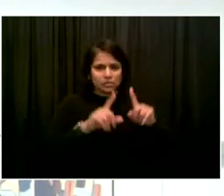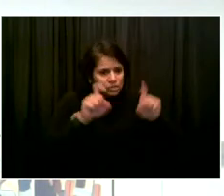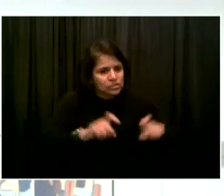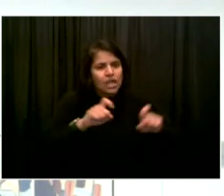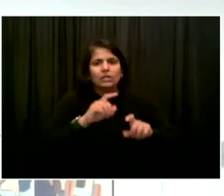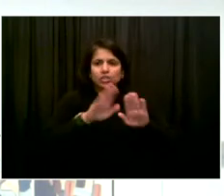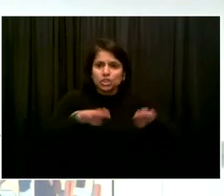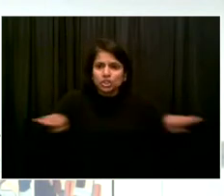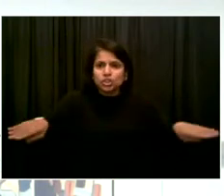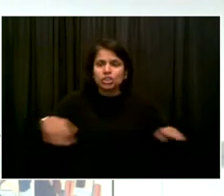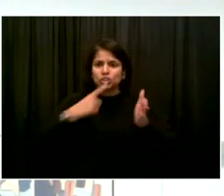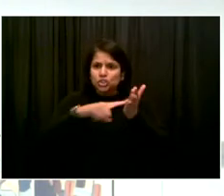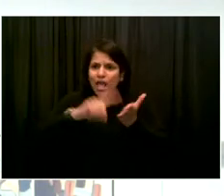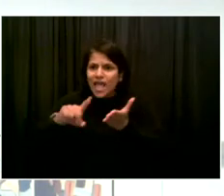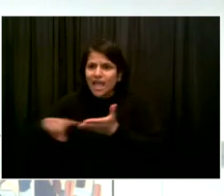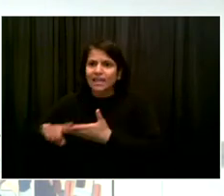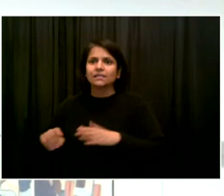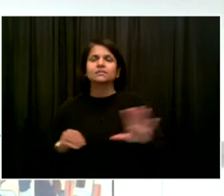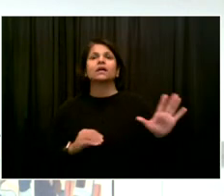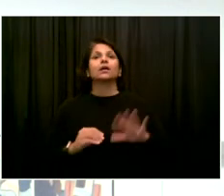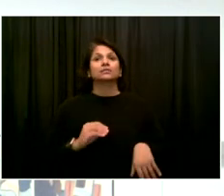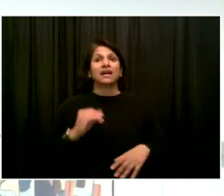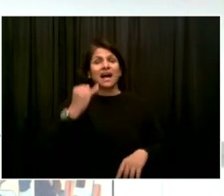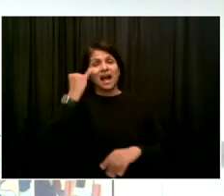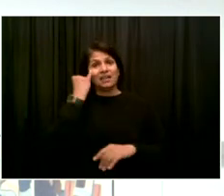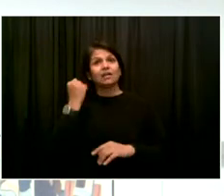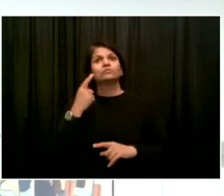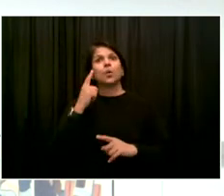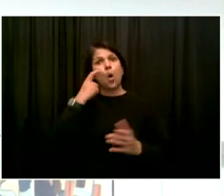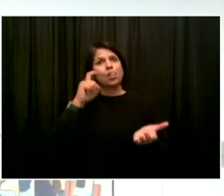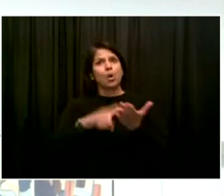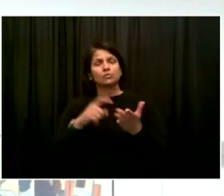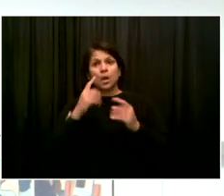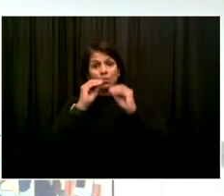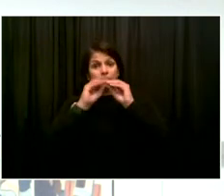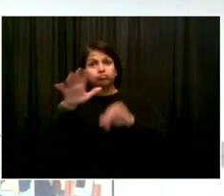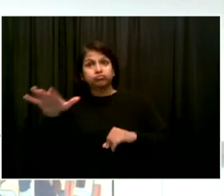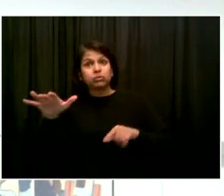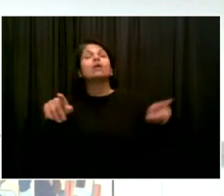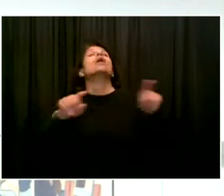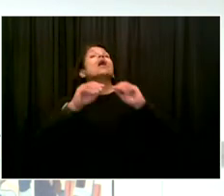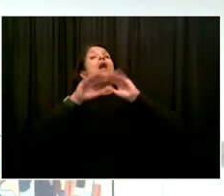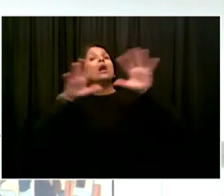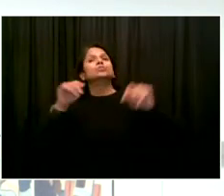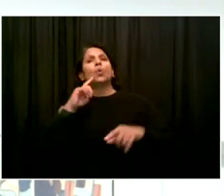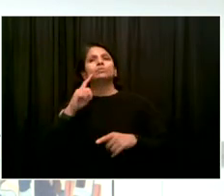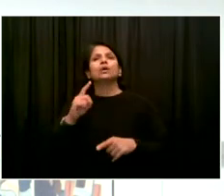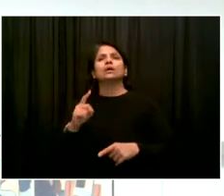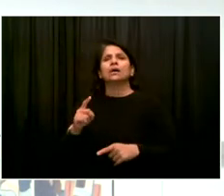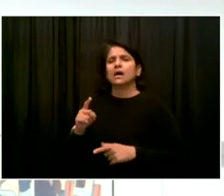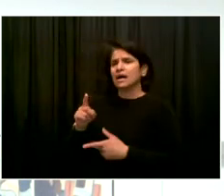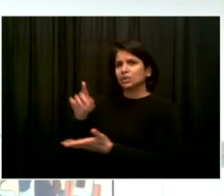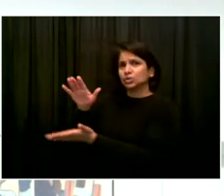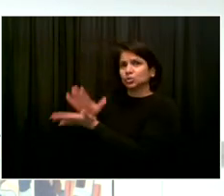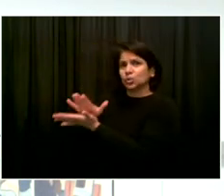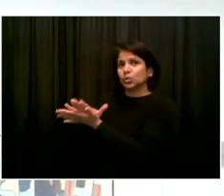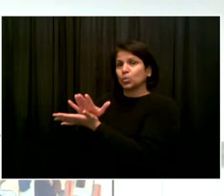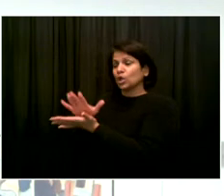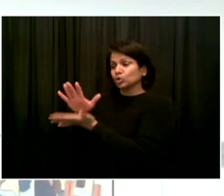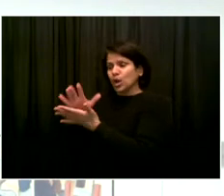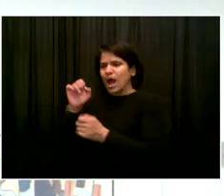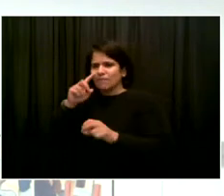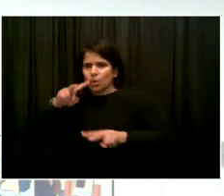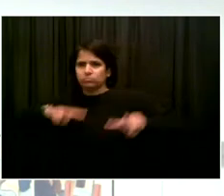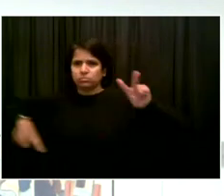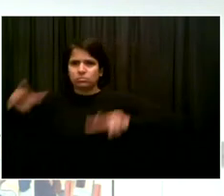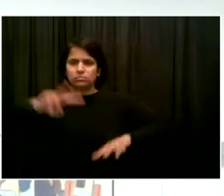of widespread in-school transmission, like when there is an unusually high number of cases within a classroom or with a